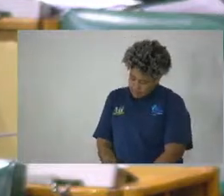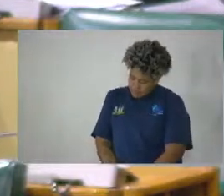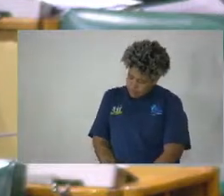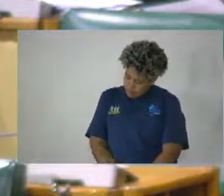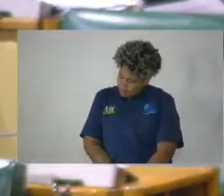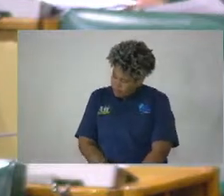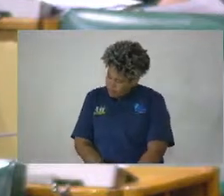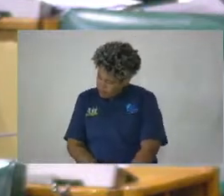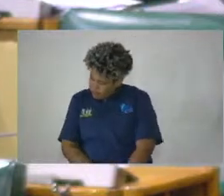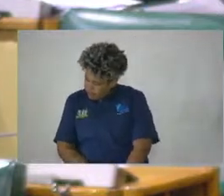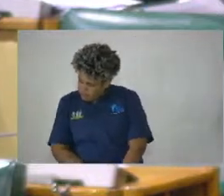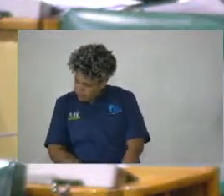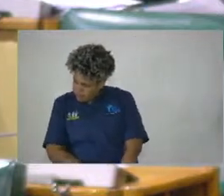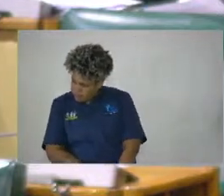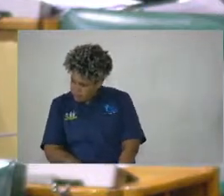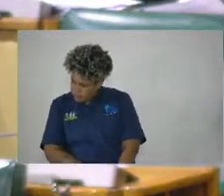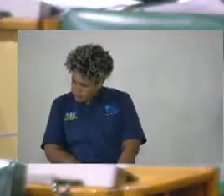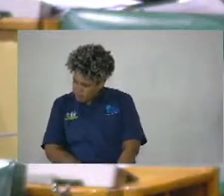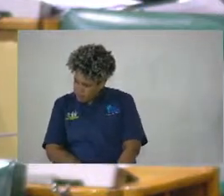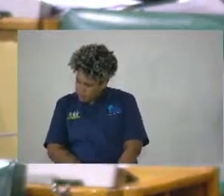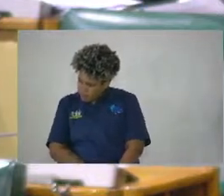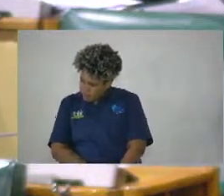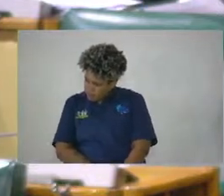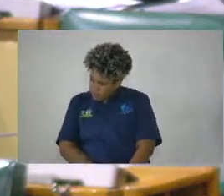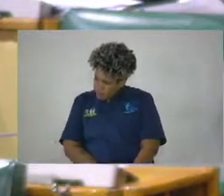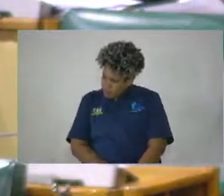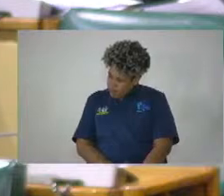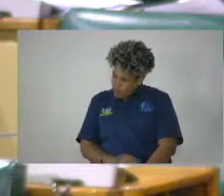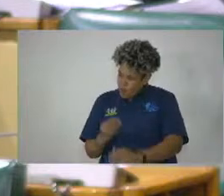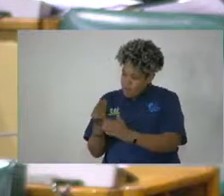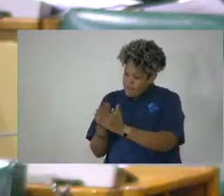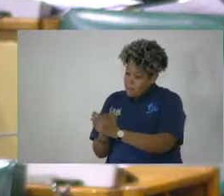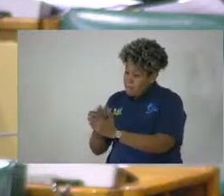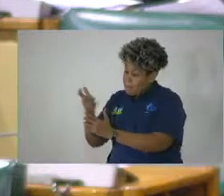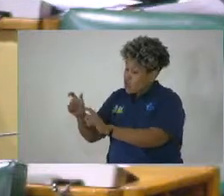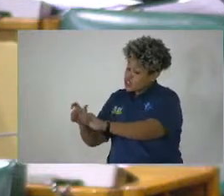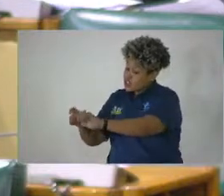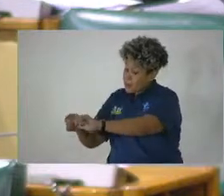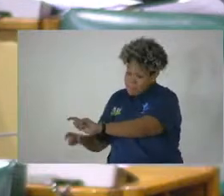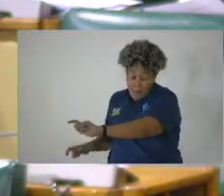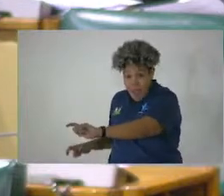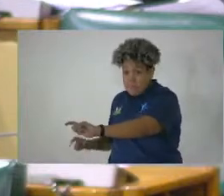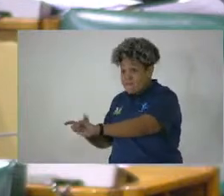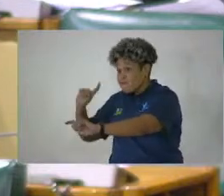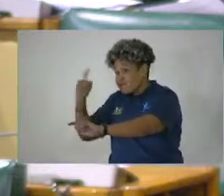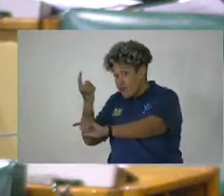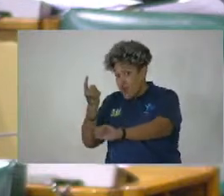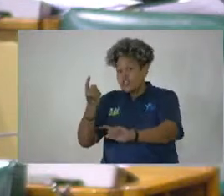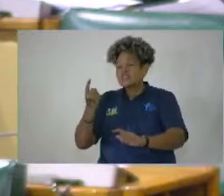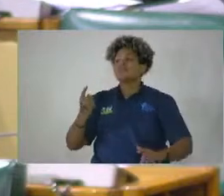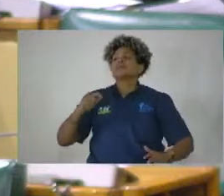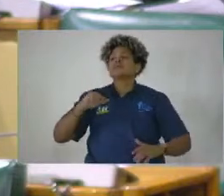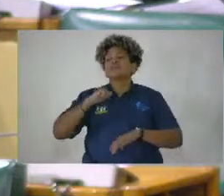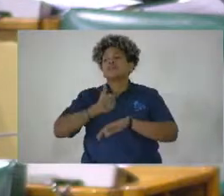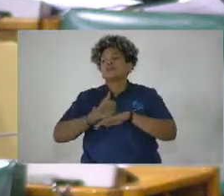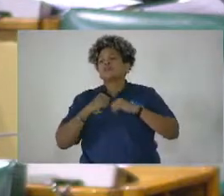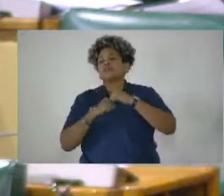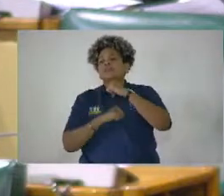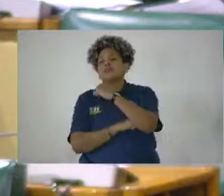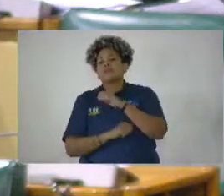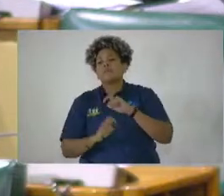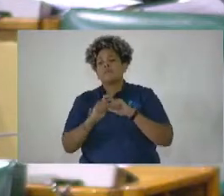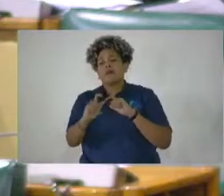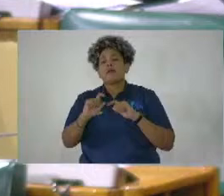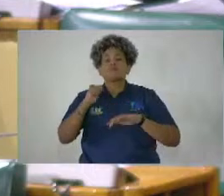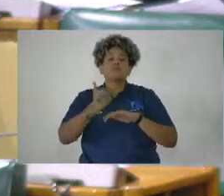So we have to purchase the pipes up front, even though the laying of the pipes will occur next